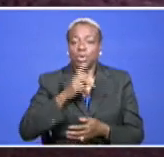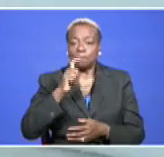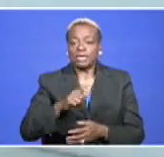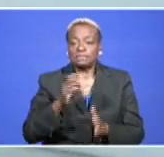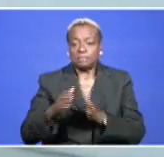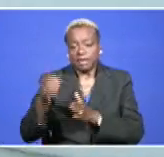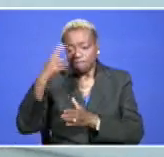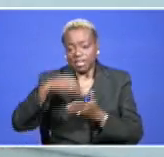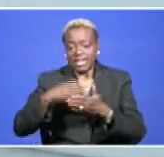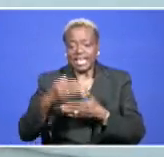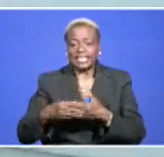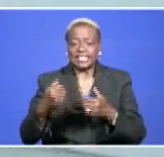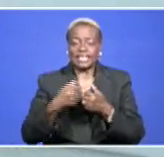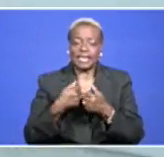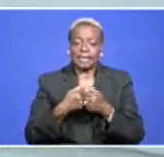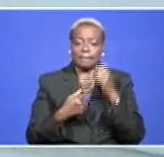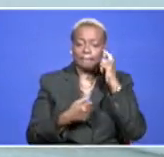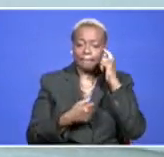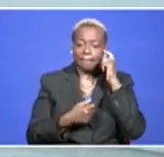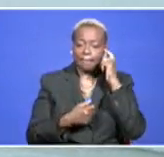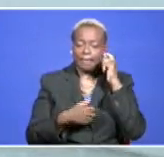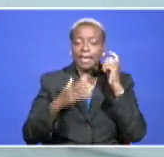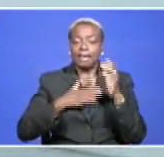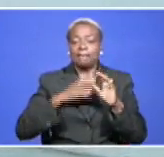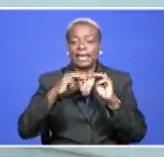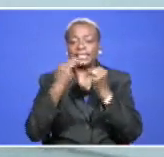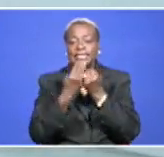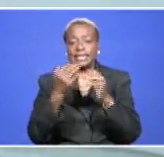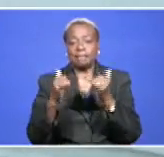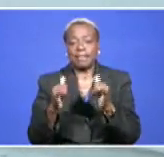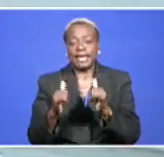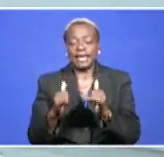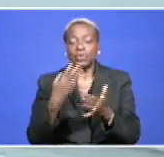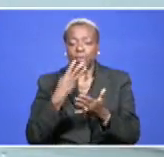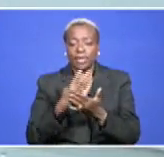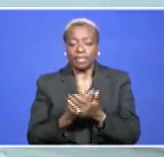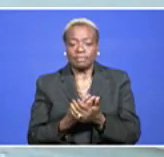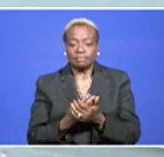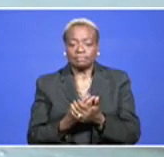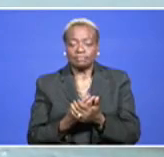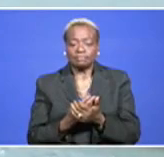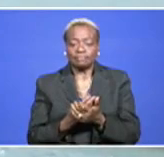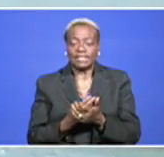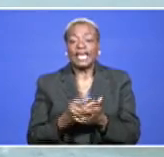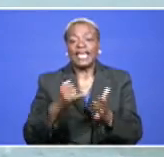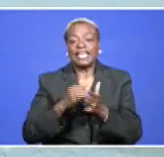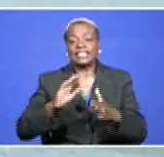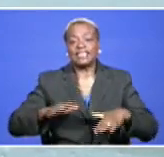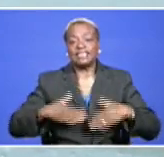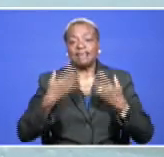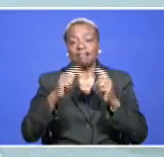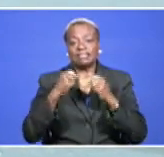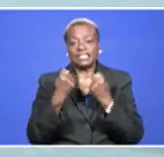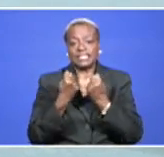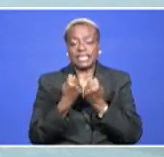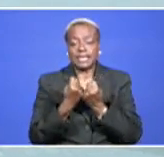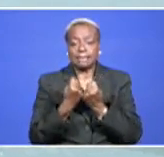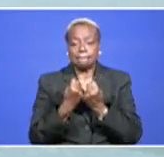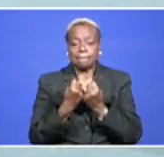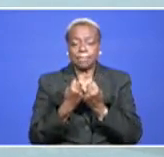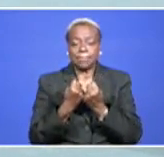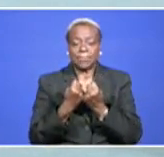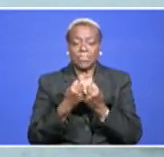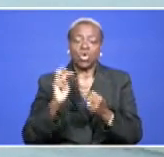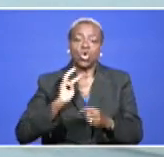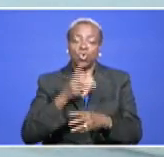game again. My team played perfectly well. Apparently, you know, it's a young team. I mean,